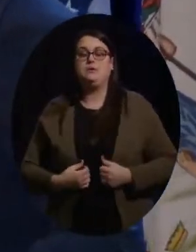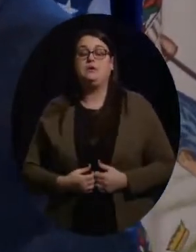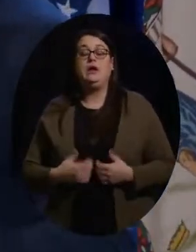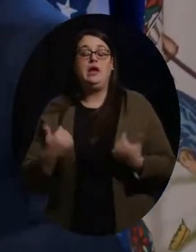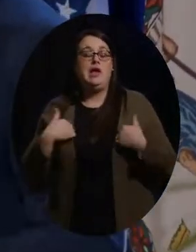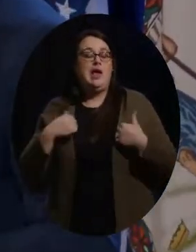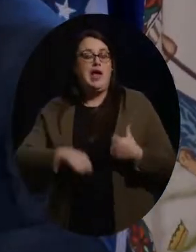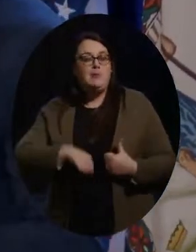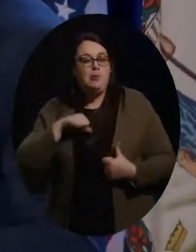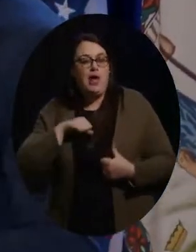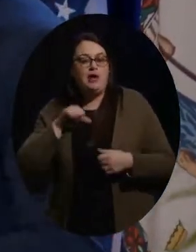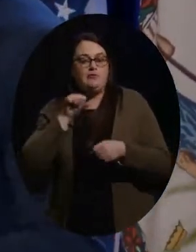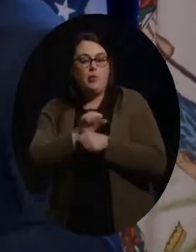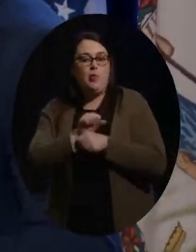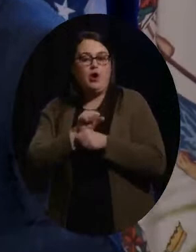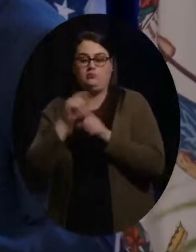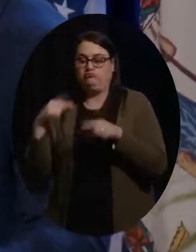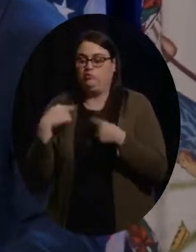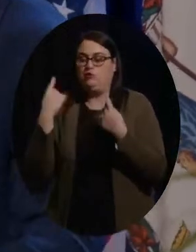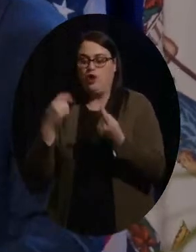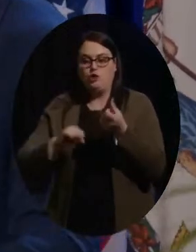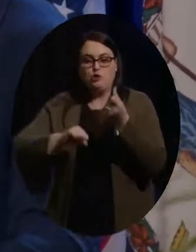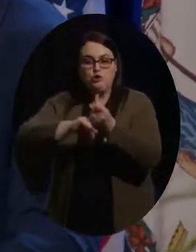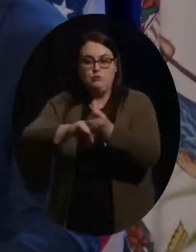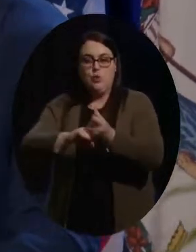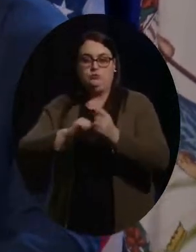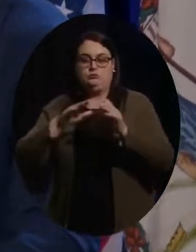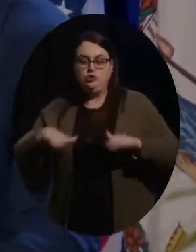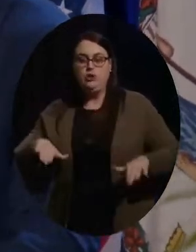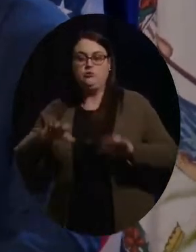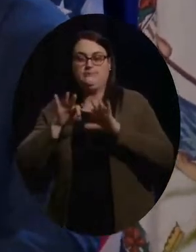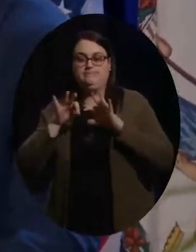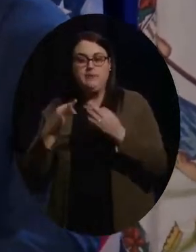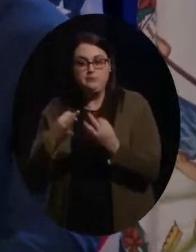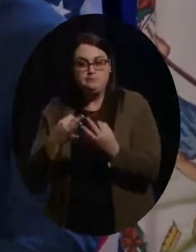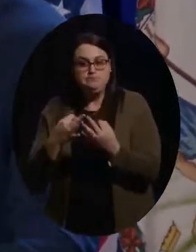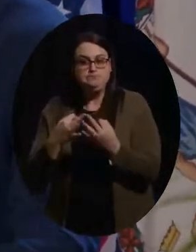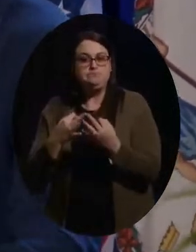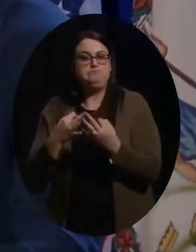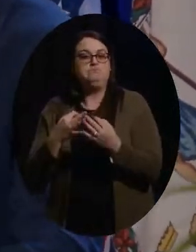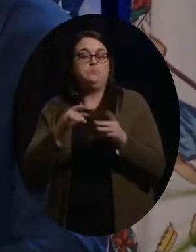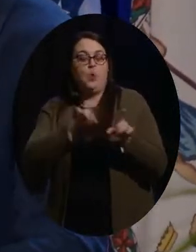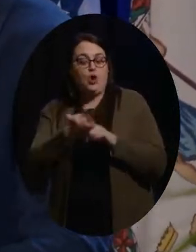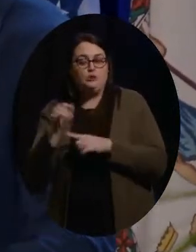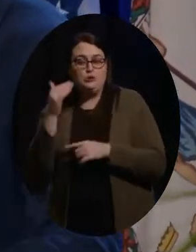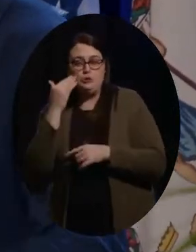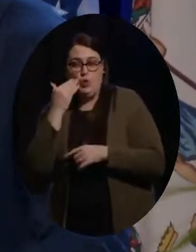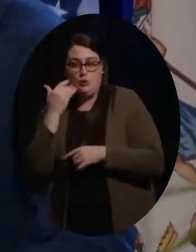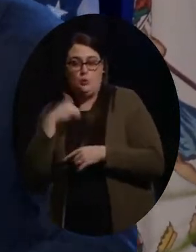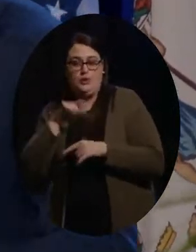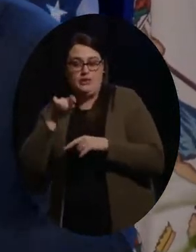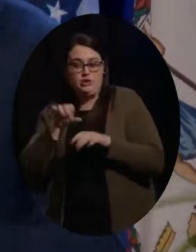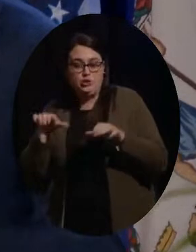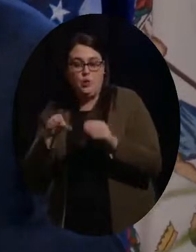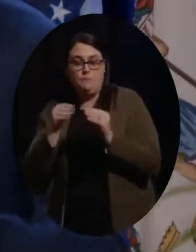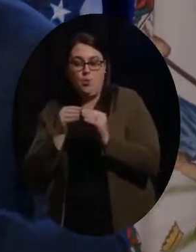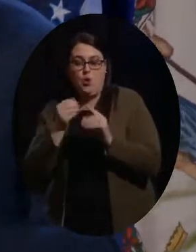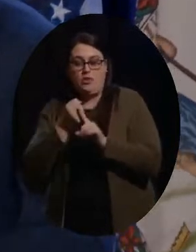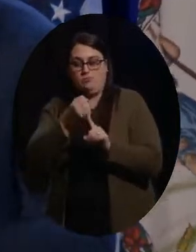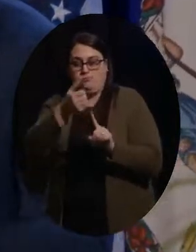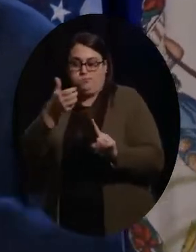See, I'm proud of the work we have done to support our children and families. We also know that we need to do more than